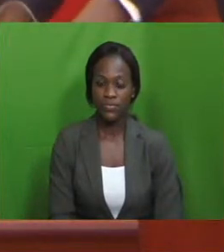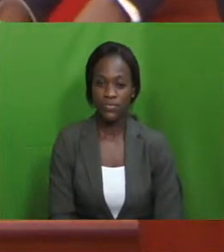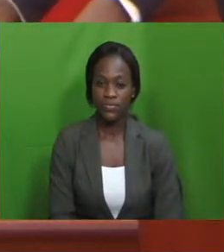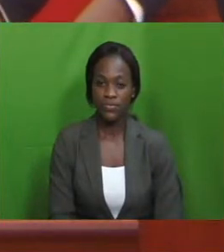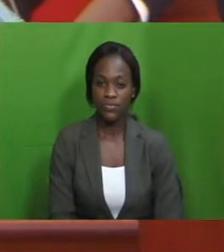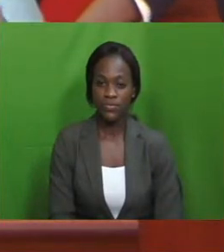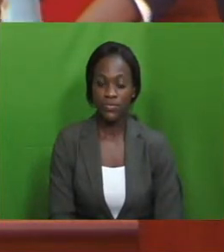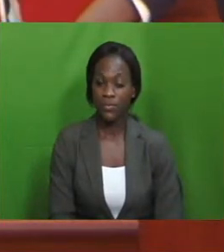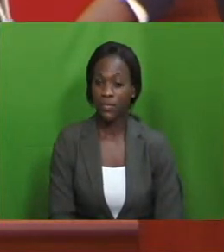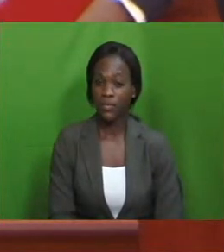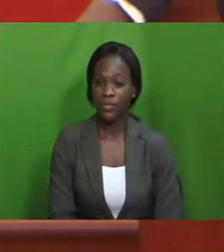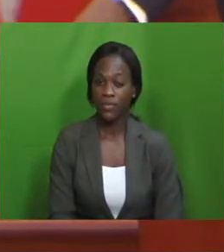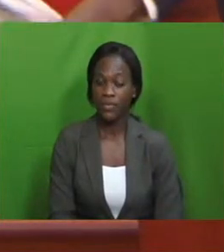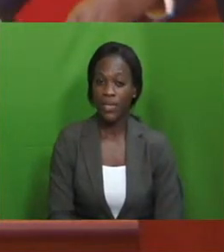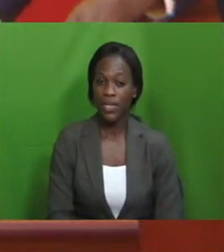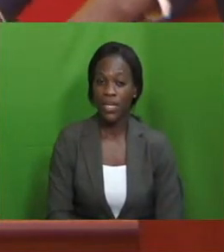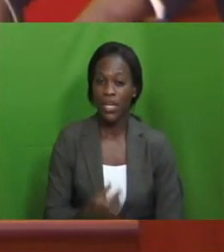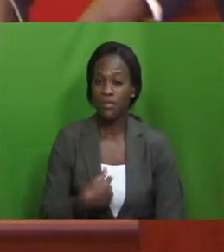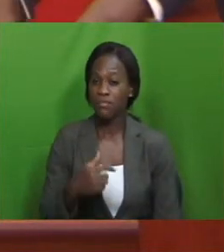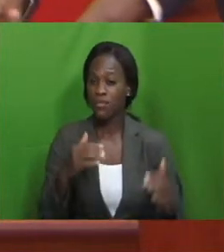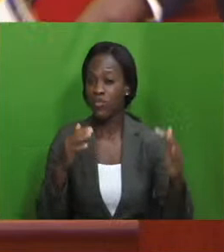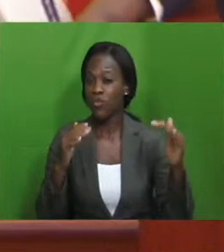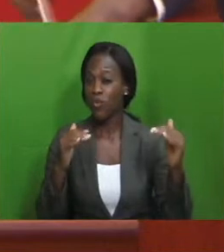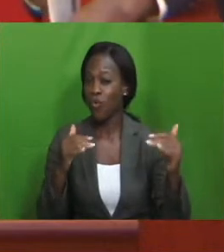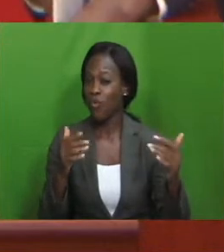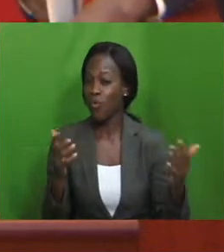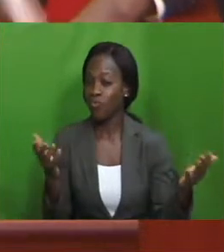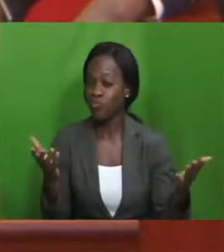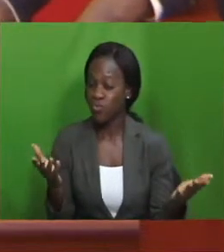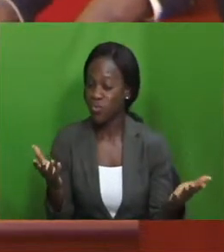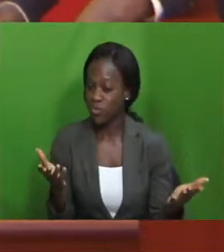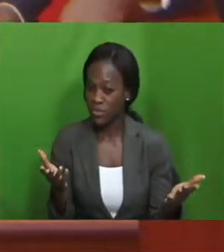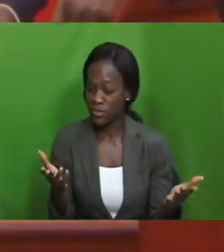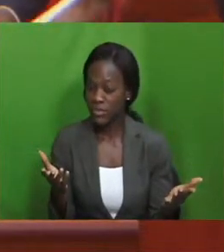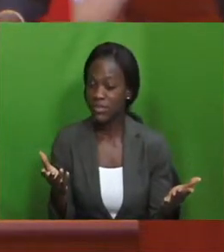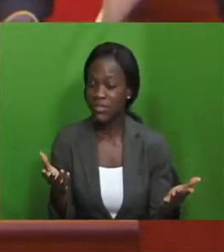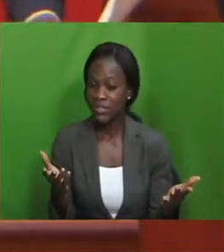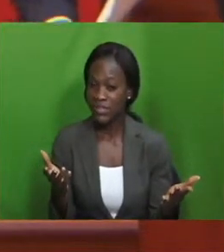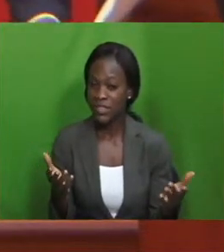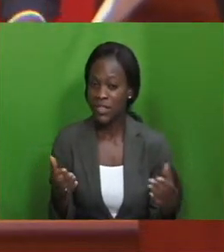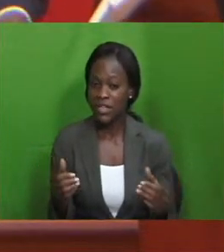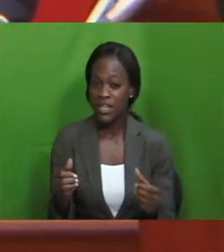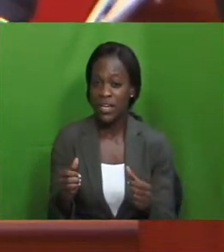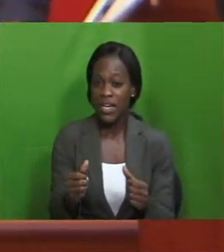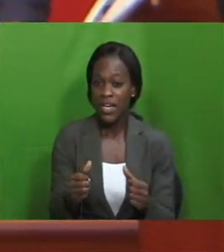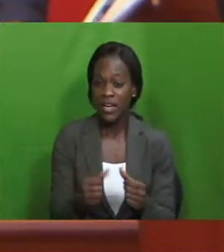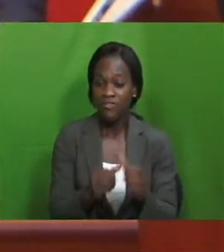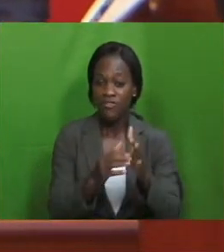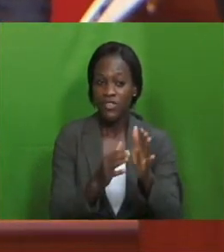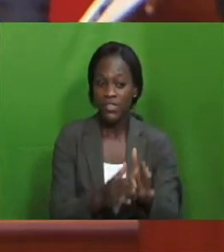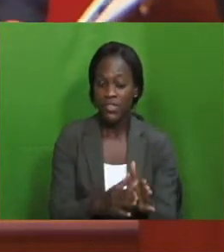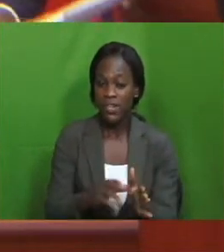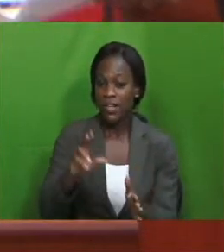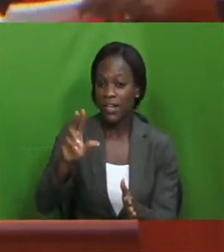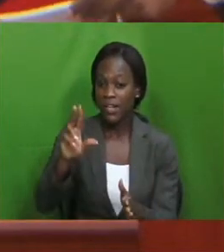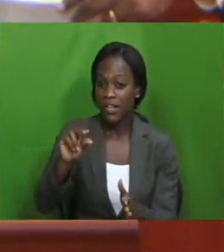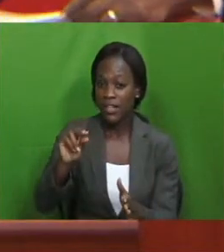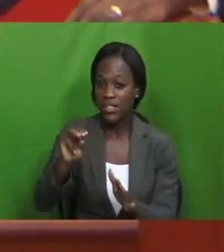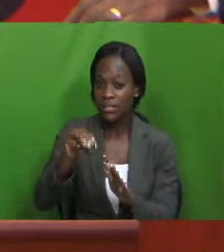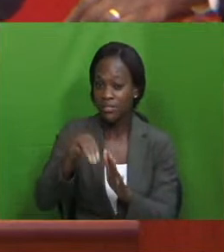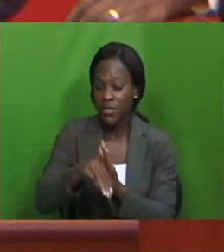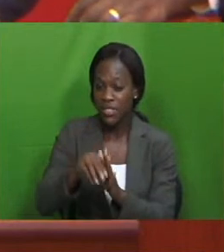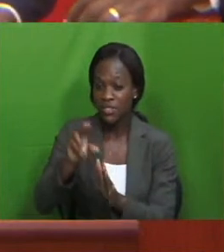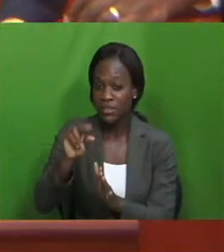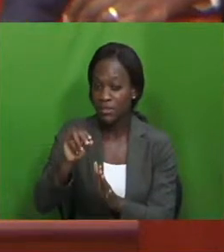I hope the agreement is that each leader will take 30 minutes.